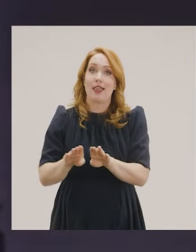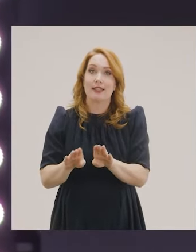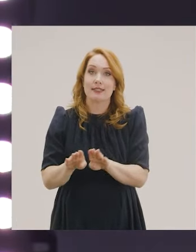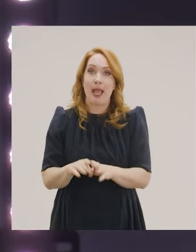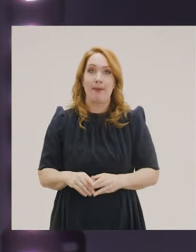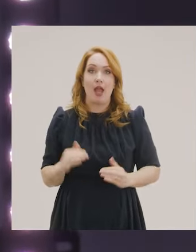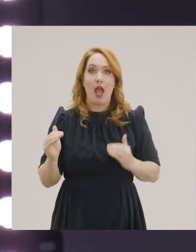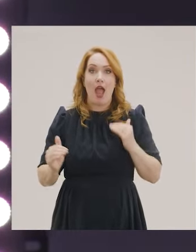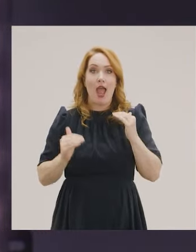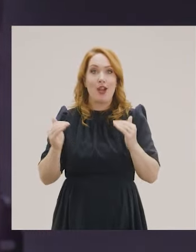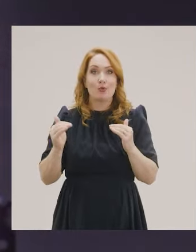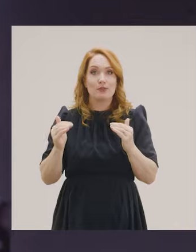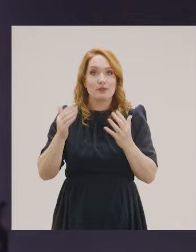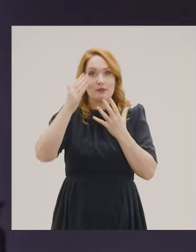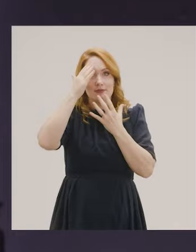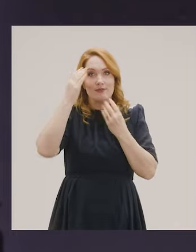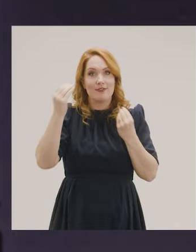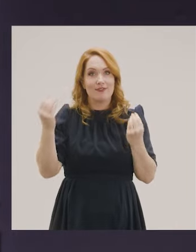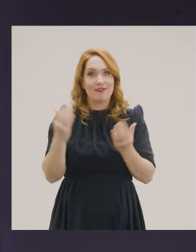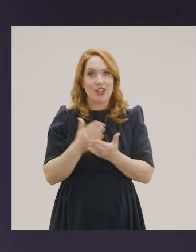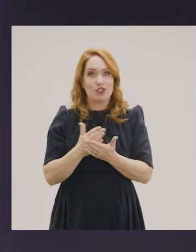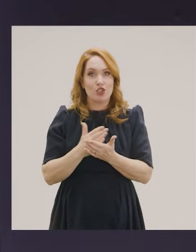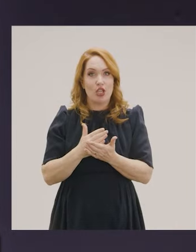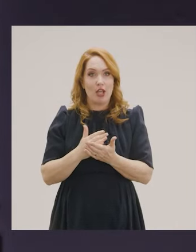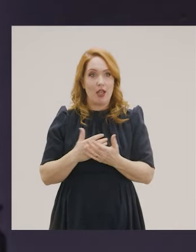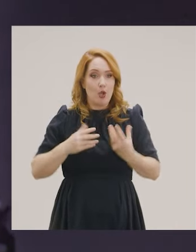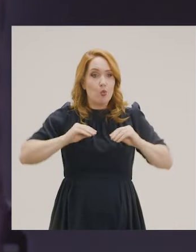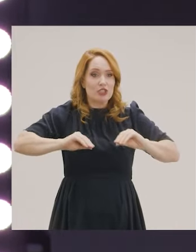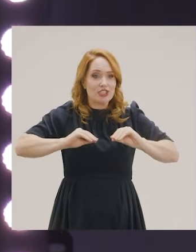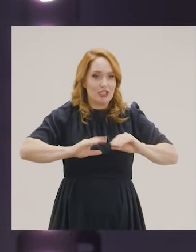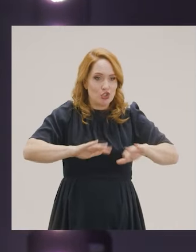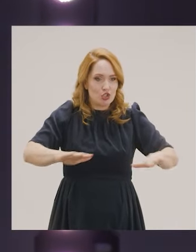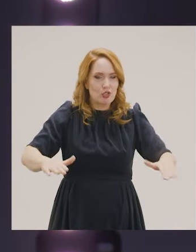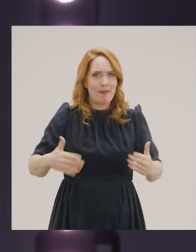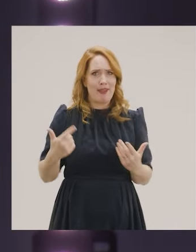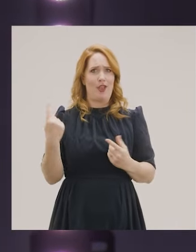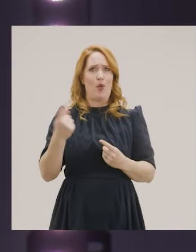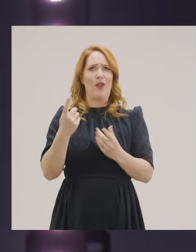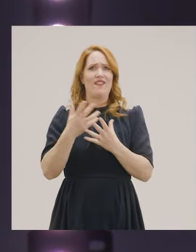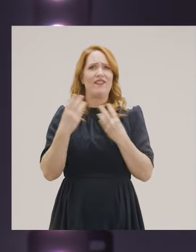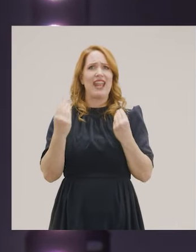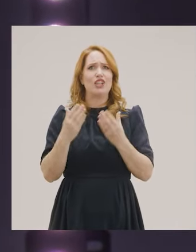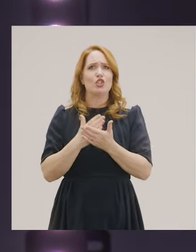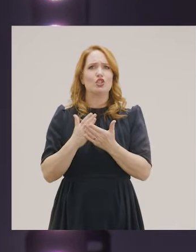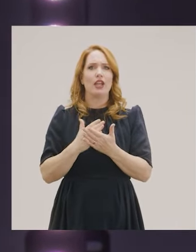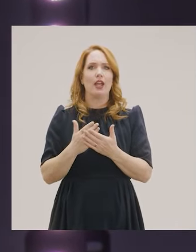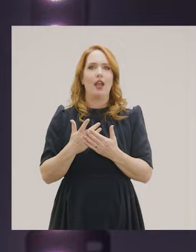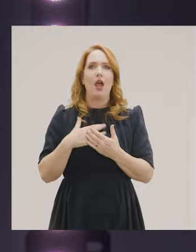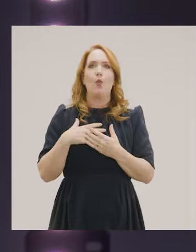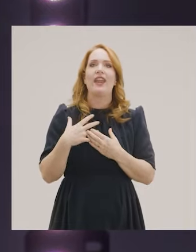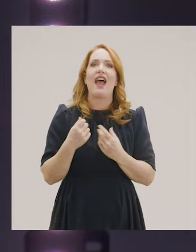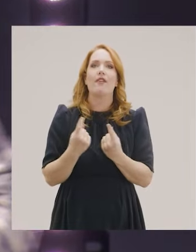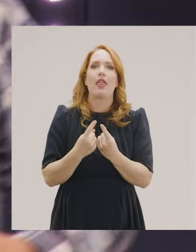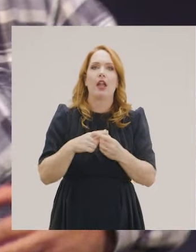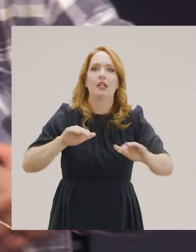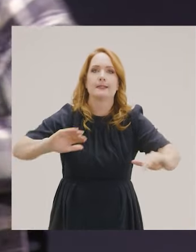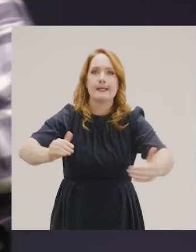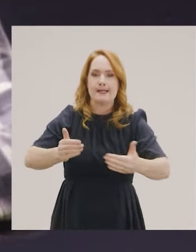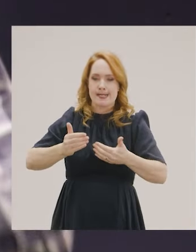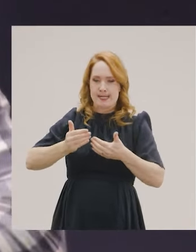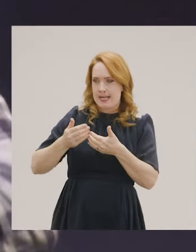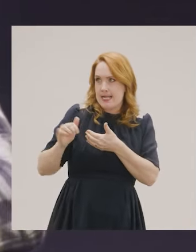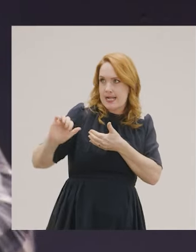to teach the same thing to us because sometimes as adults, we don't learn that thing that we teach children. We don't learn to share. When we've got things,